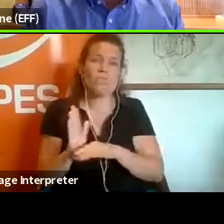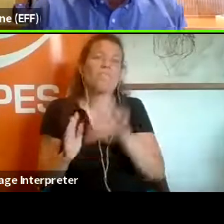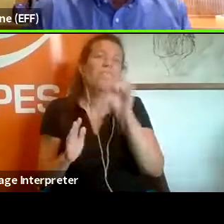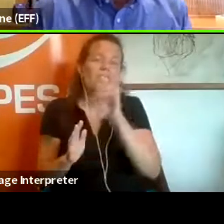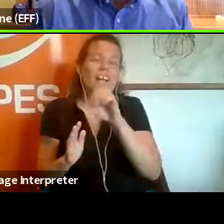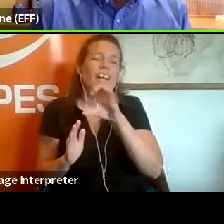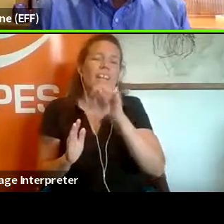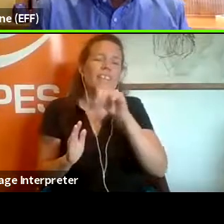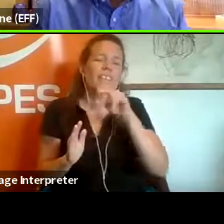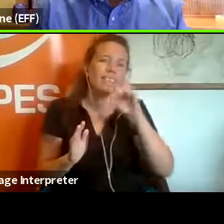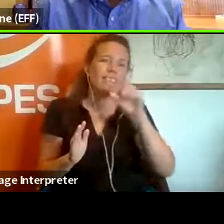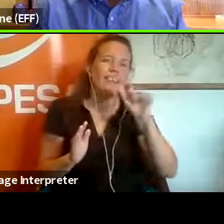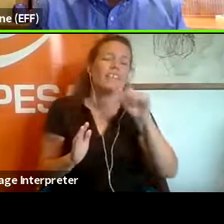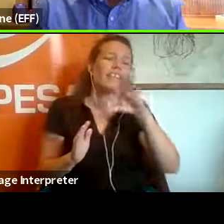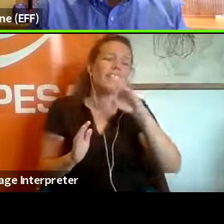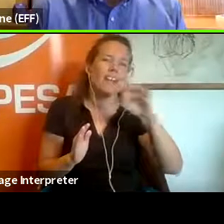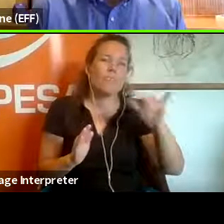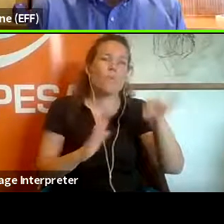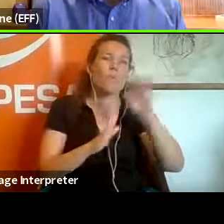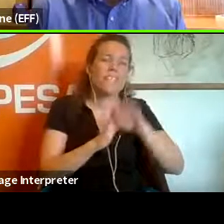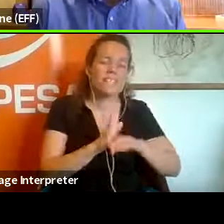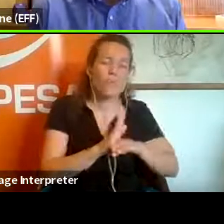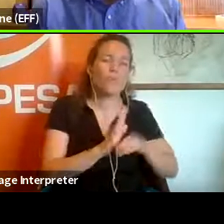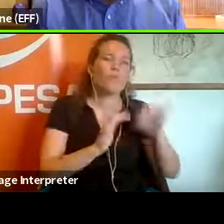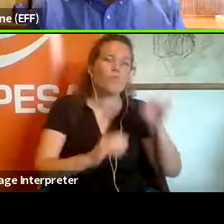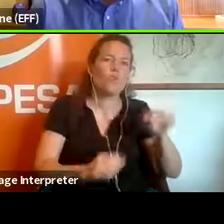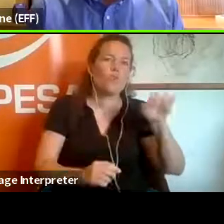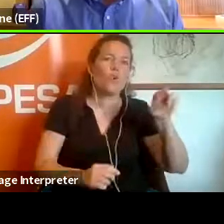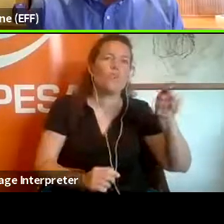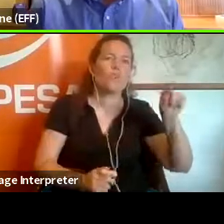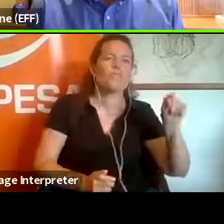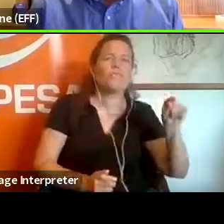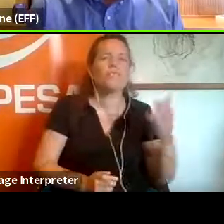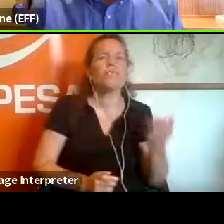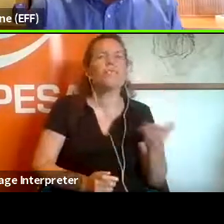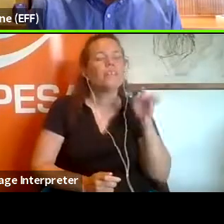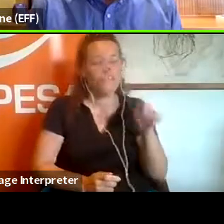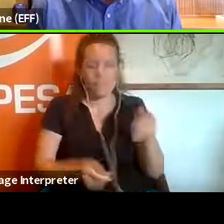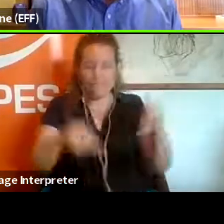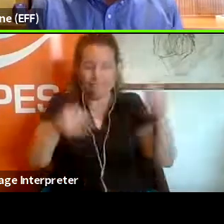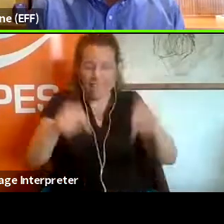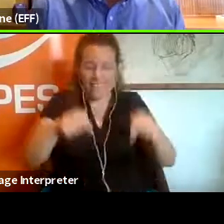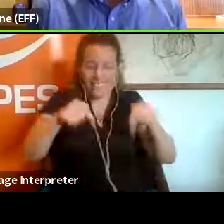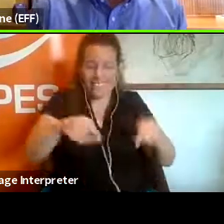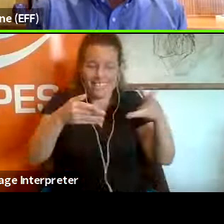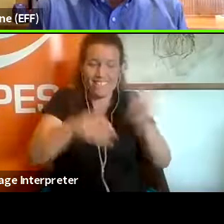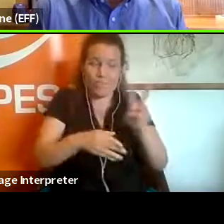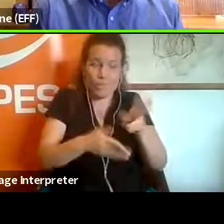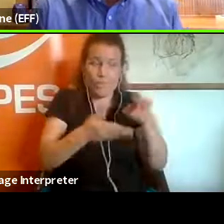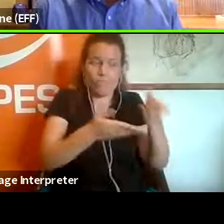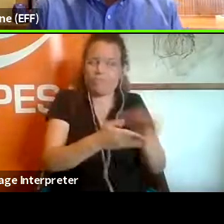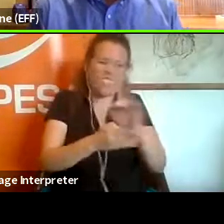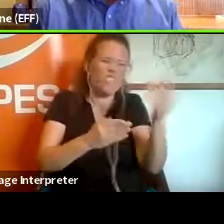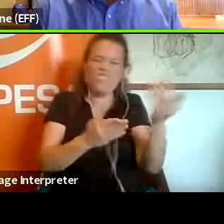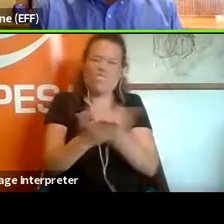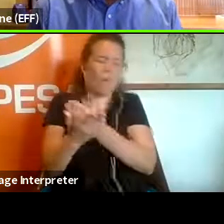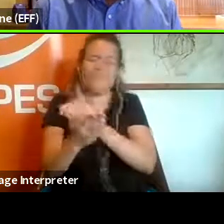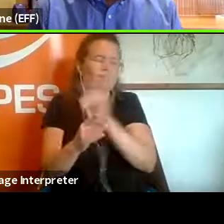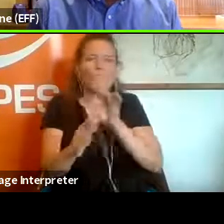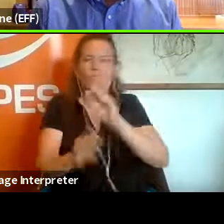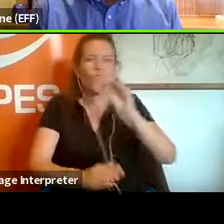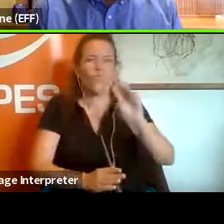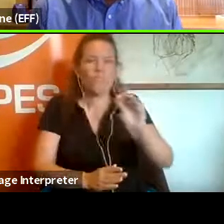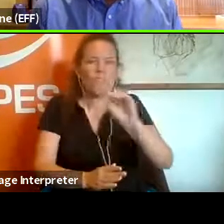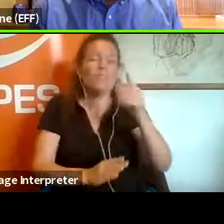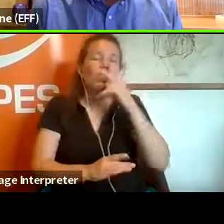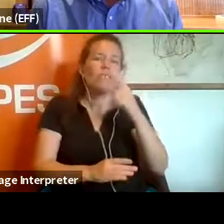santaclaraprinciples.org. And it currently has the existing version. It doesn't have the new version, but at least you can see what was originally